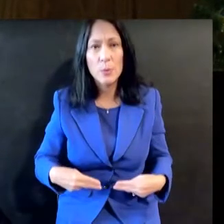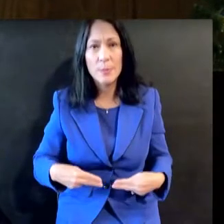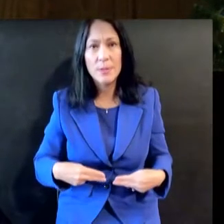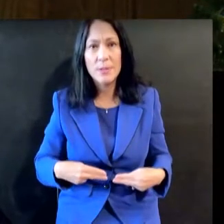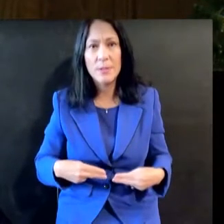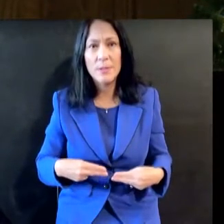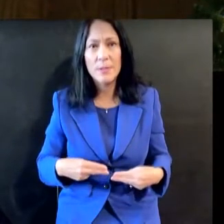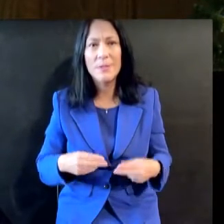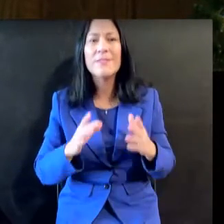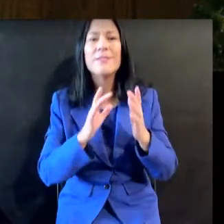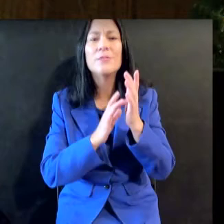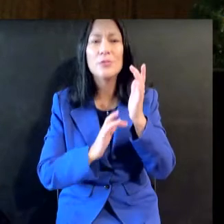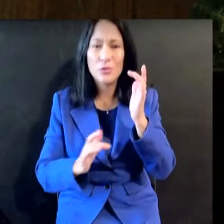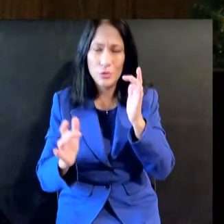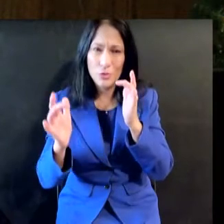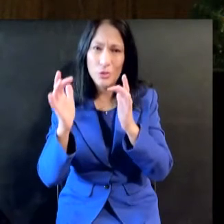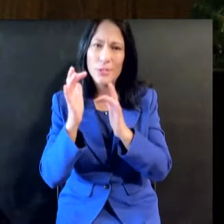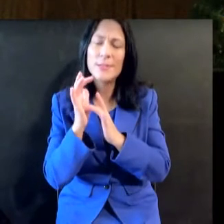Jesus